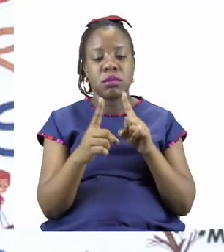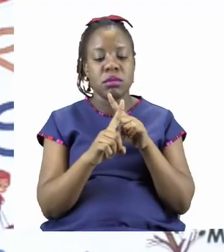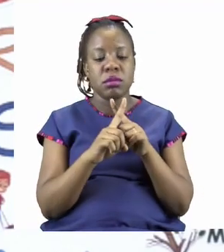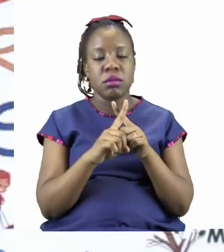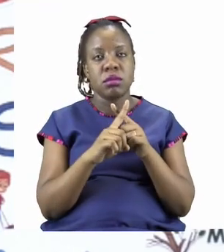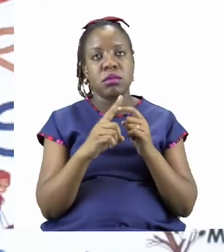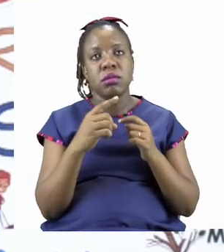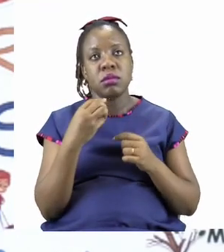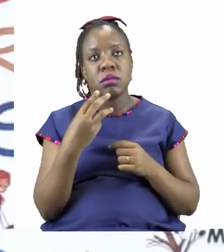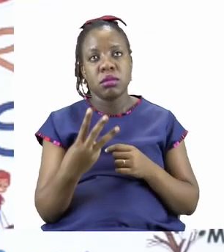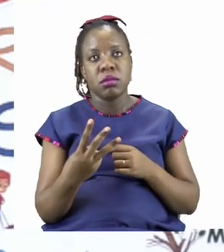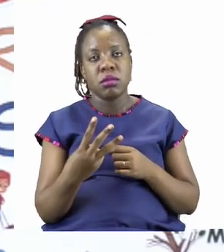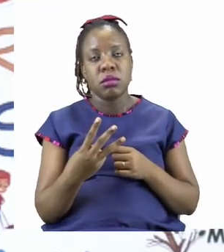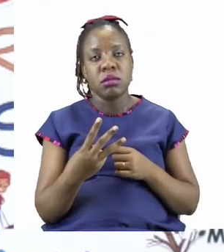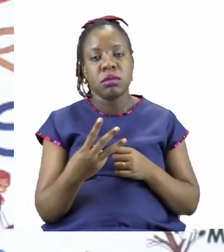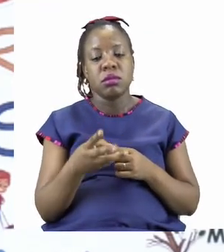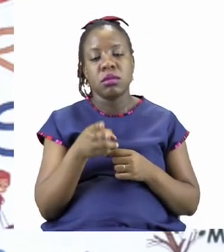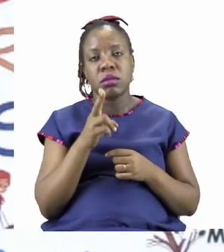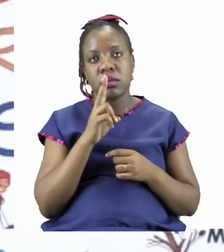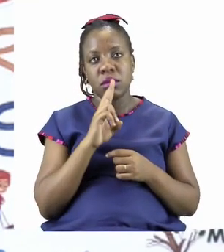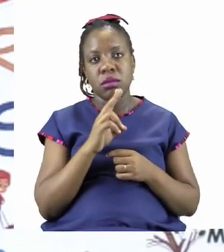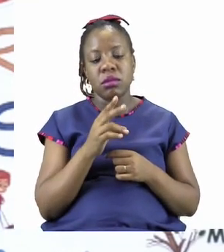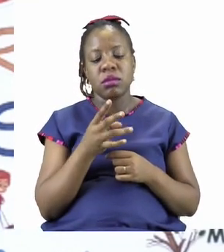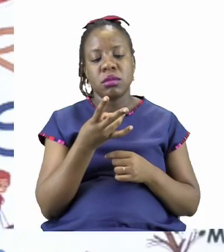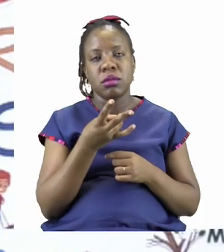times 3 is equal to